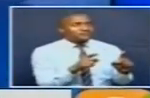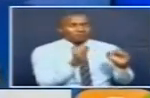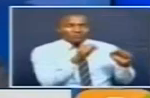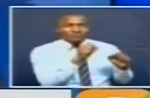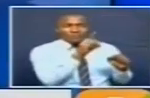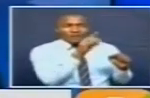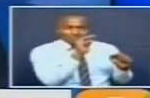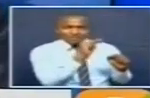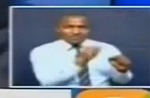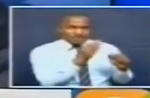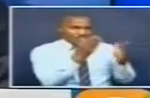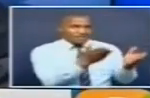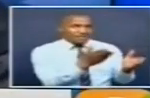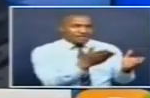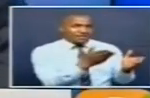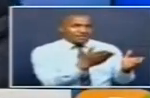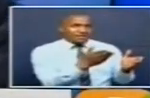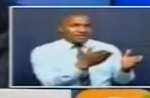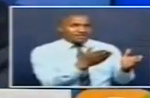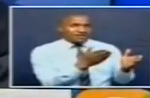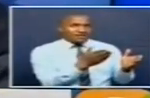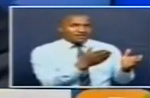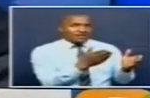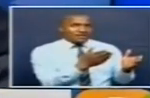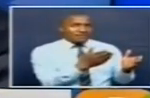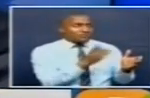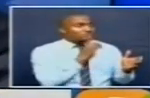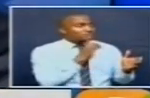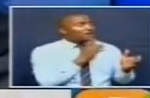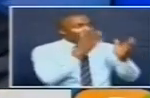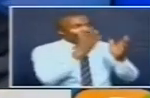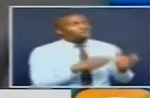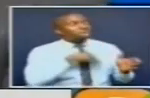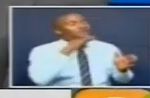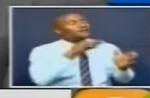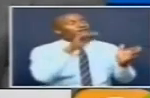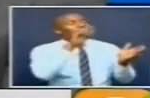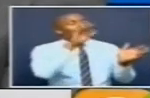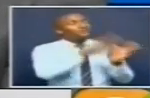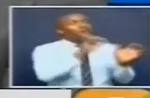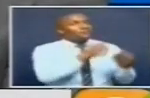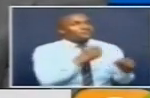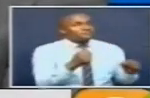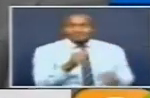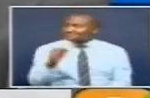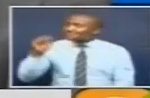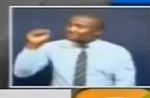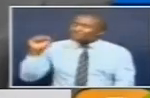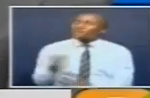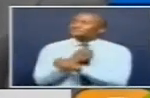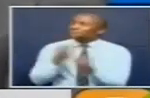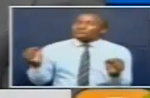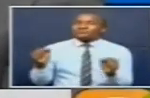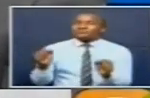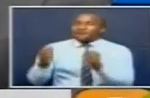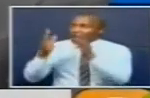million. There's no dead voter that will vote. There's no way a dead there'll be no dead voter. There'll be no deceased person obviously who will